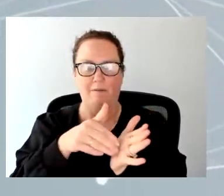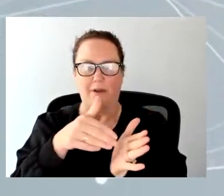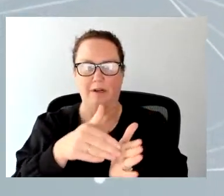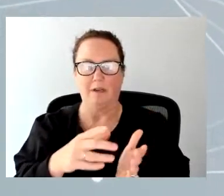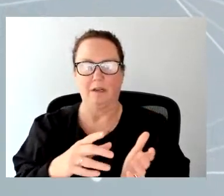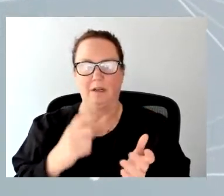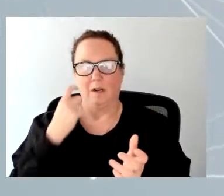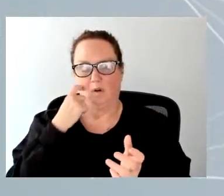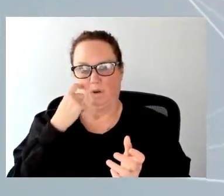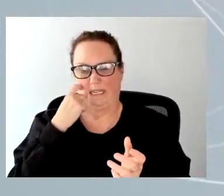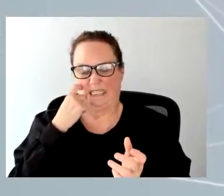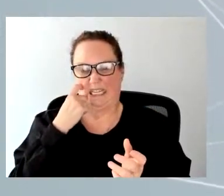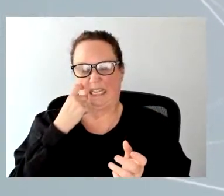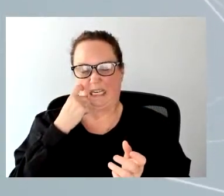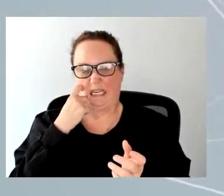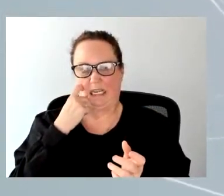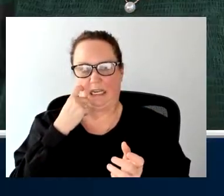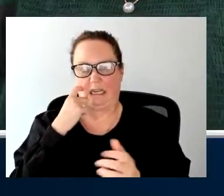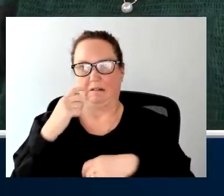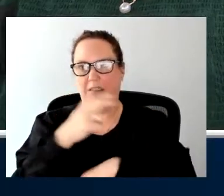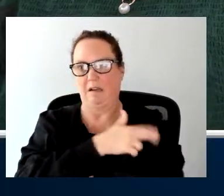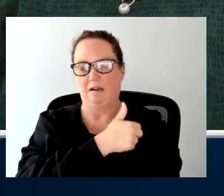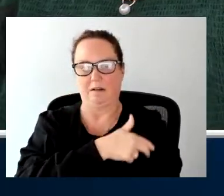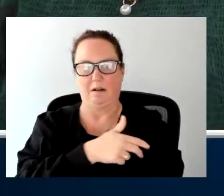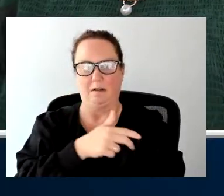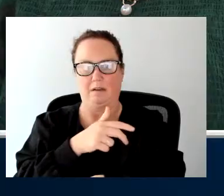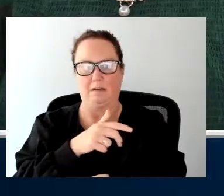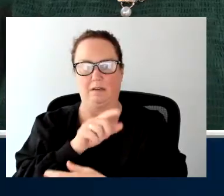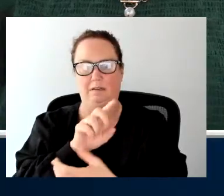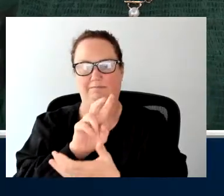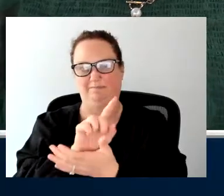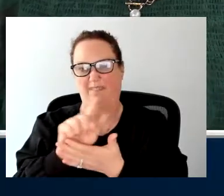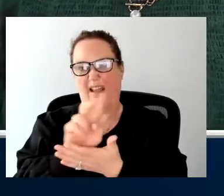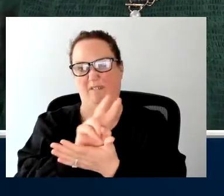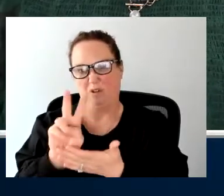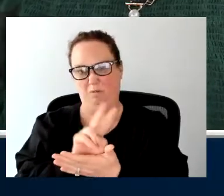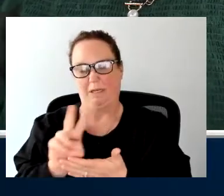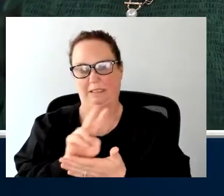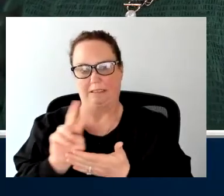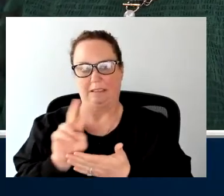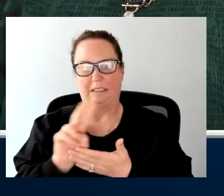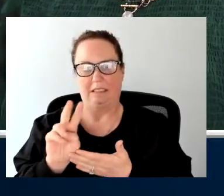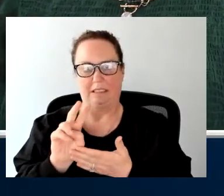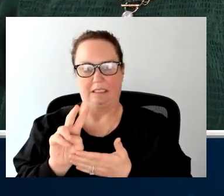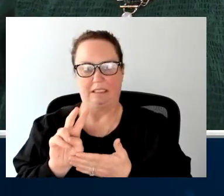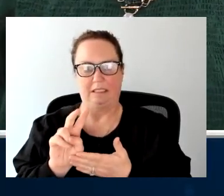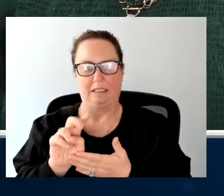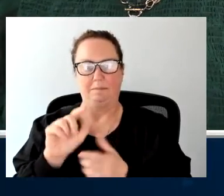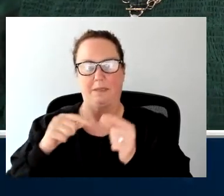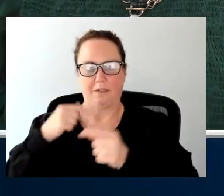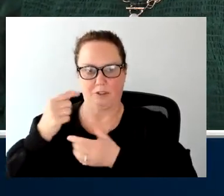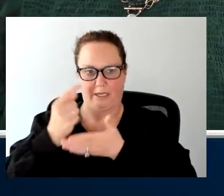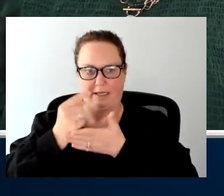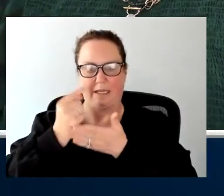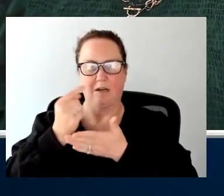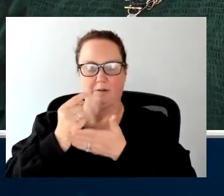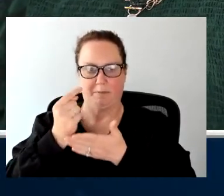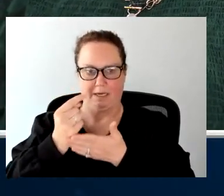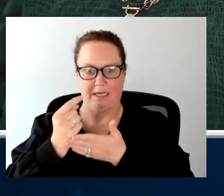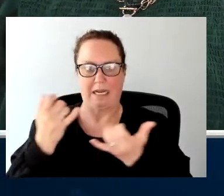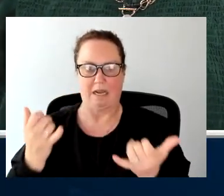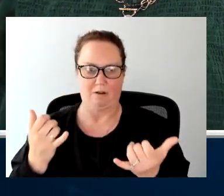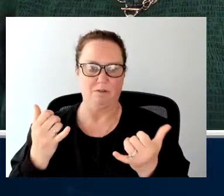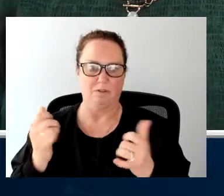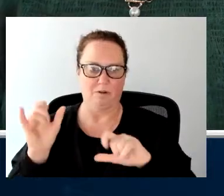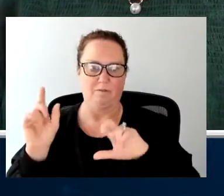Recently, I have been in the hospital almost every other week. But I'm receiving gene therapy treatment as we speak. So as a result, I have to be